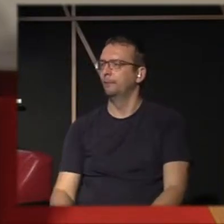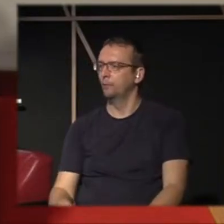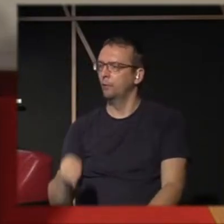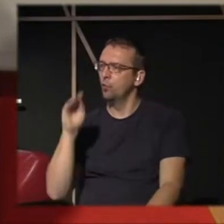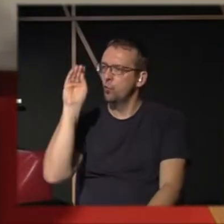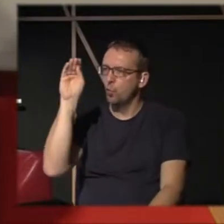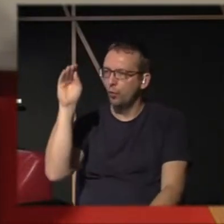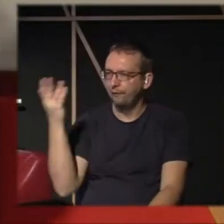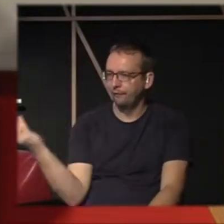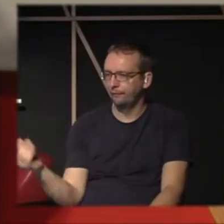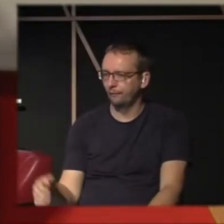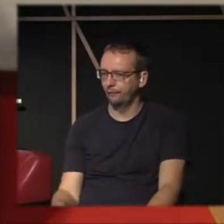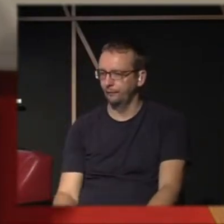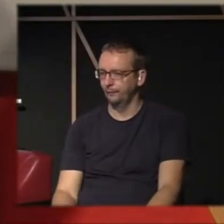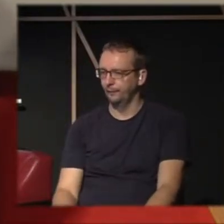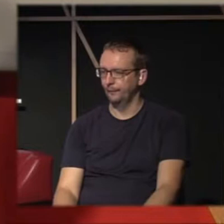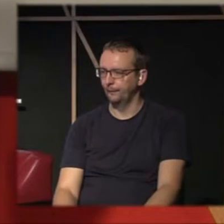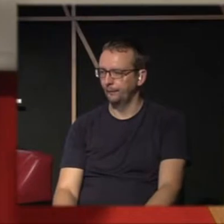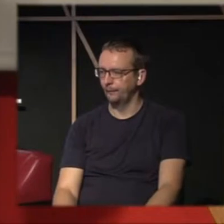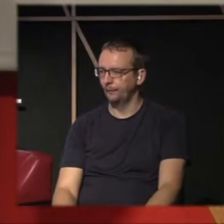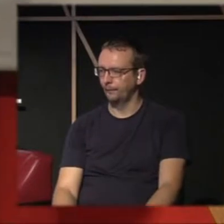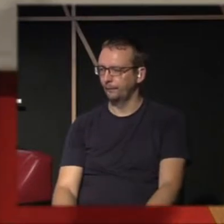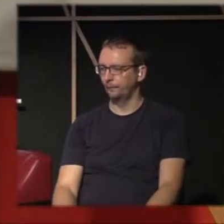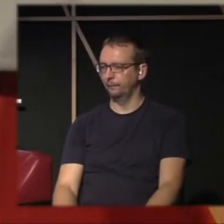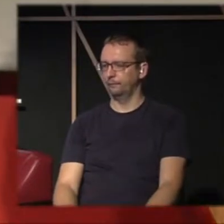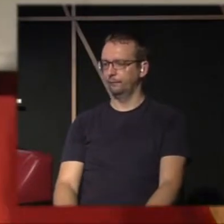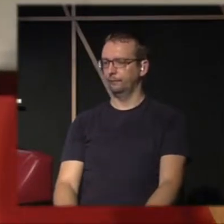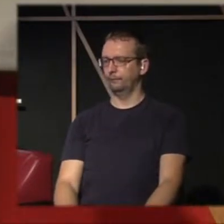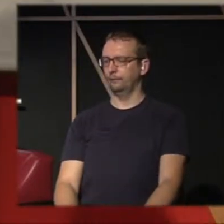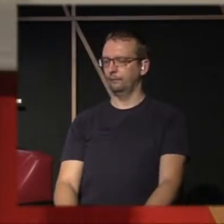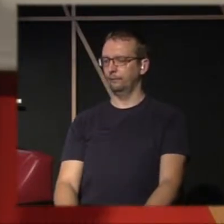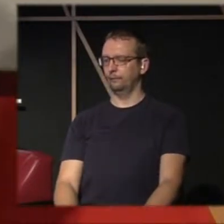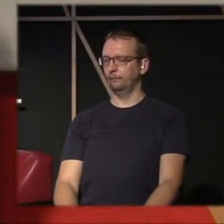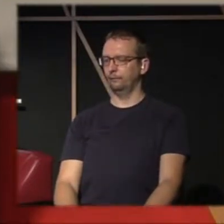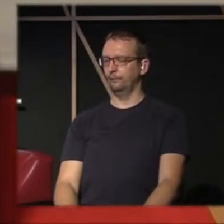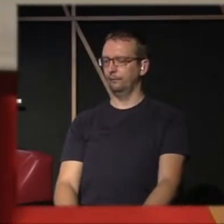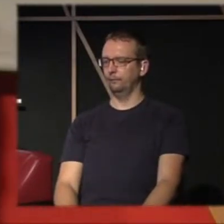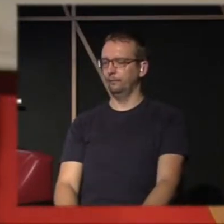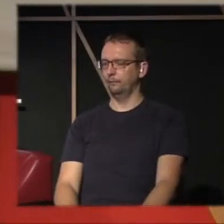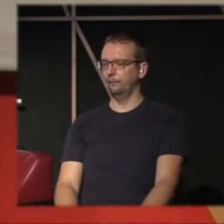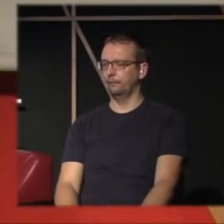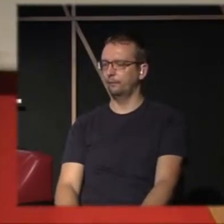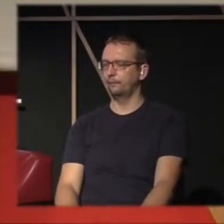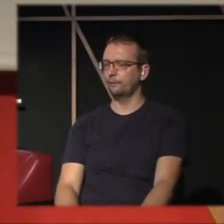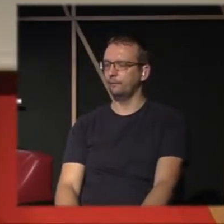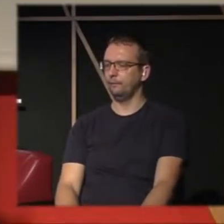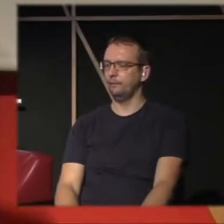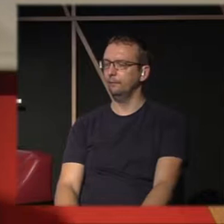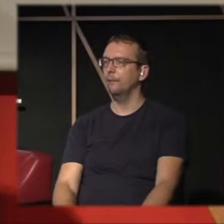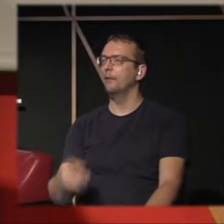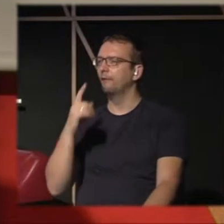single time we organize a final, be it at club competition or at national